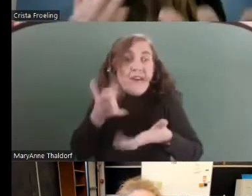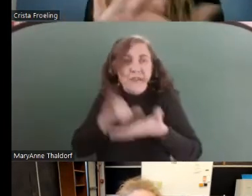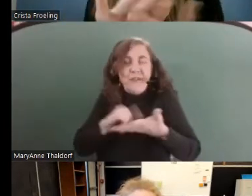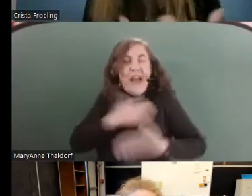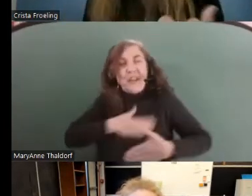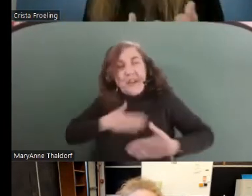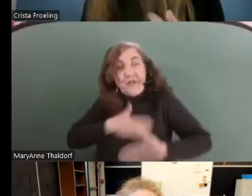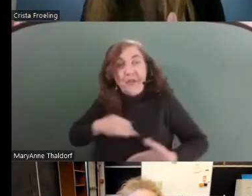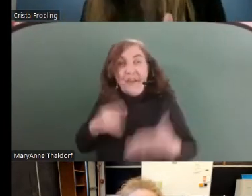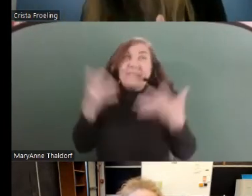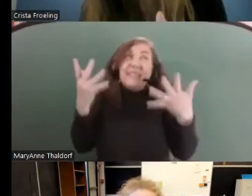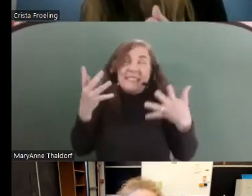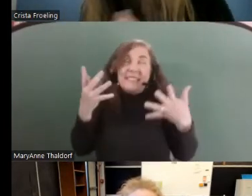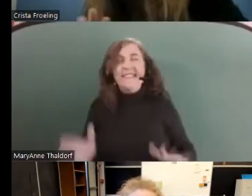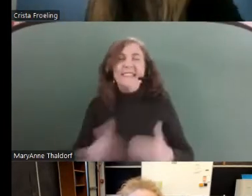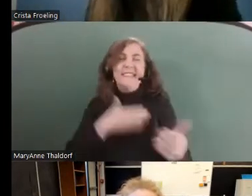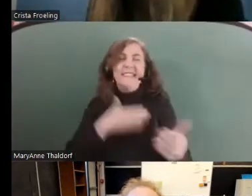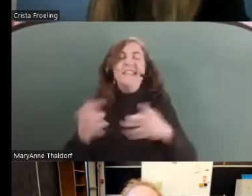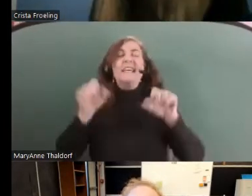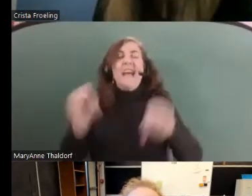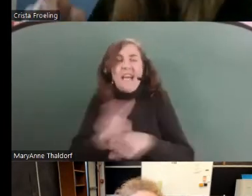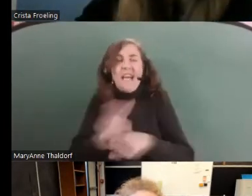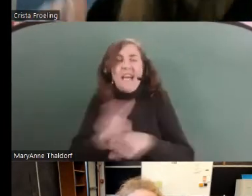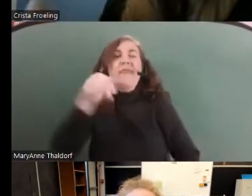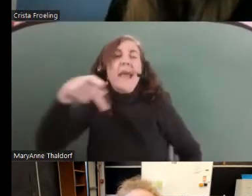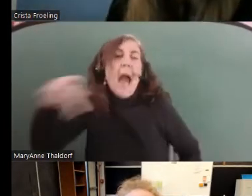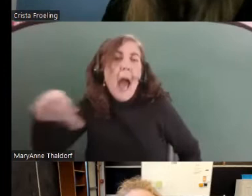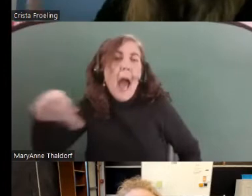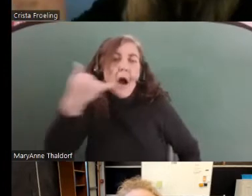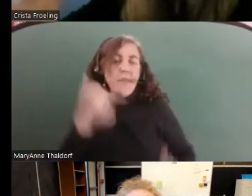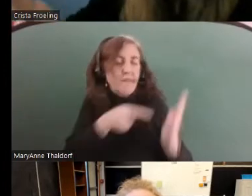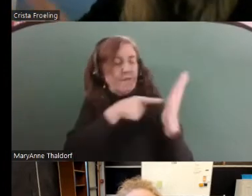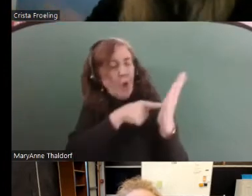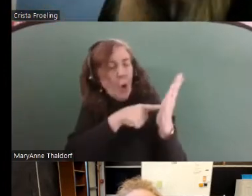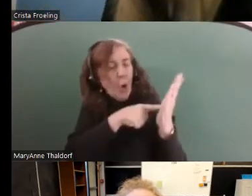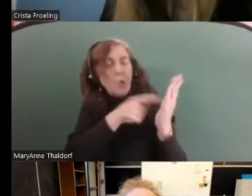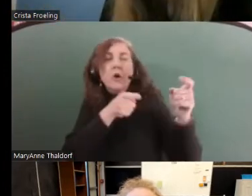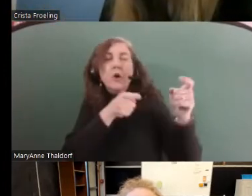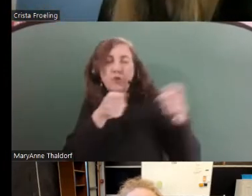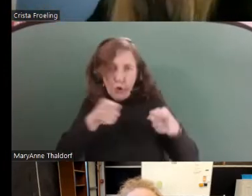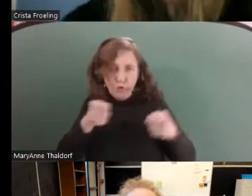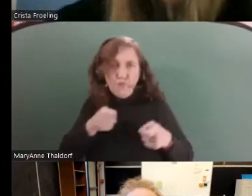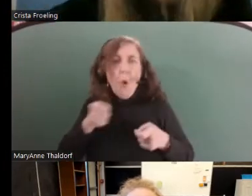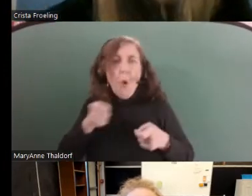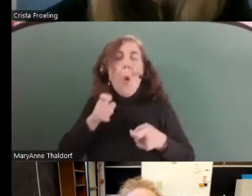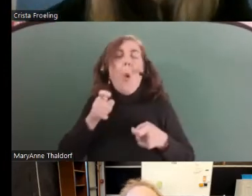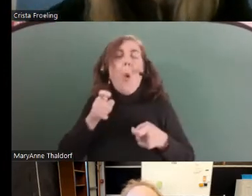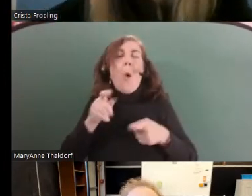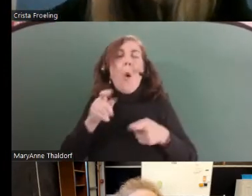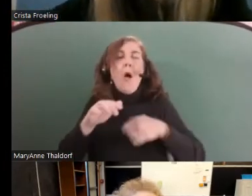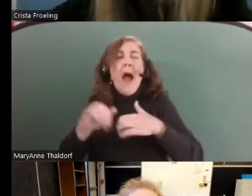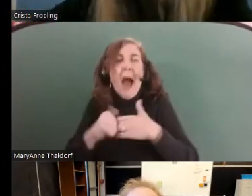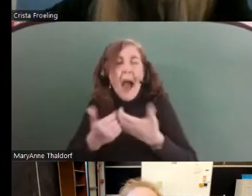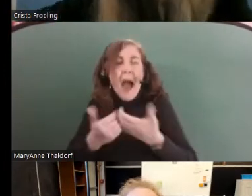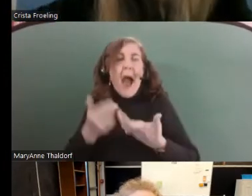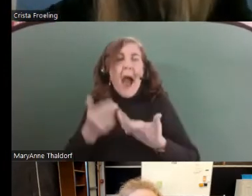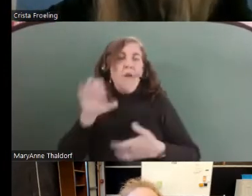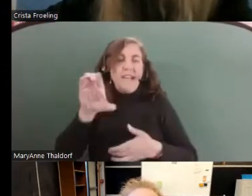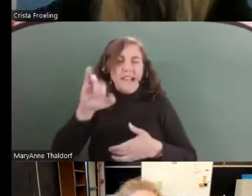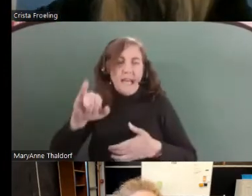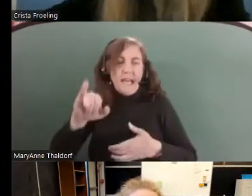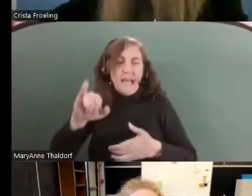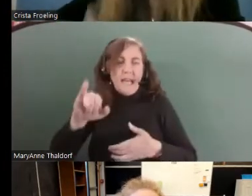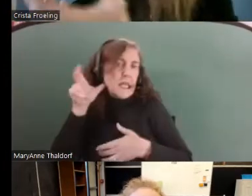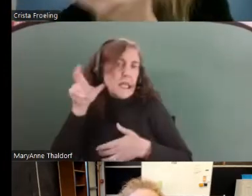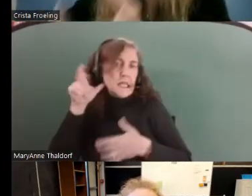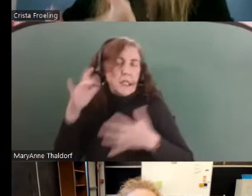you can use the app to control it, but just to connect to Bluetooth like a computer, you don't need an app. But